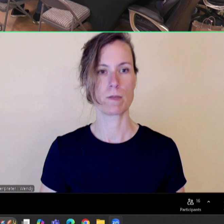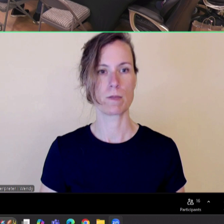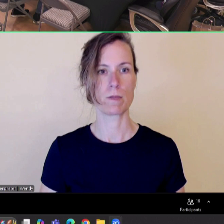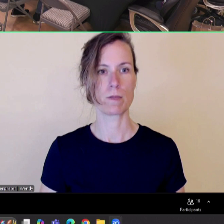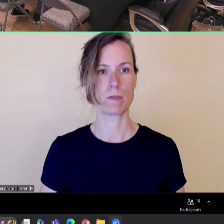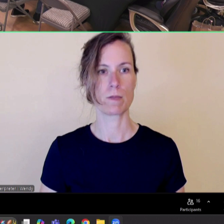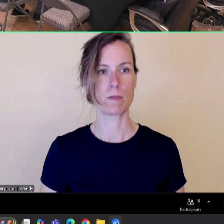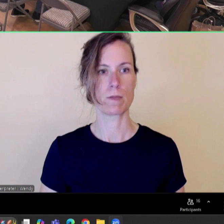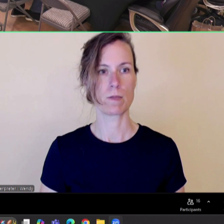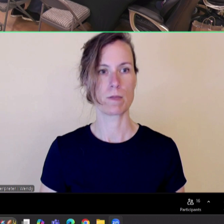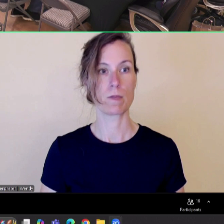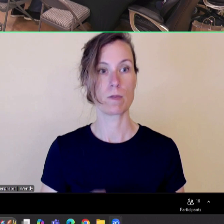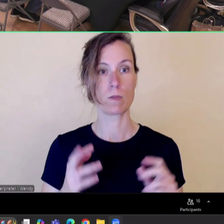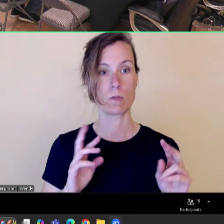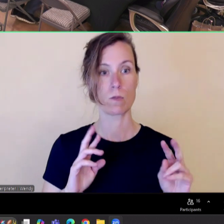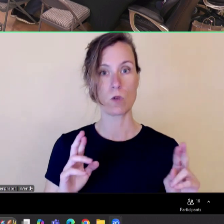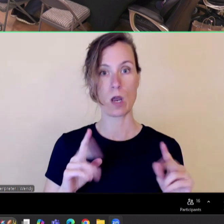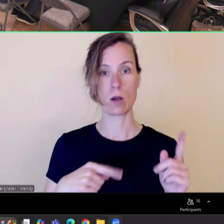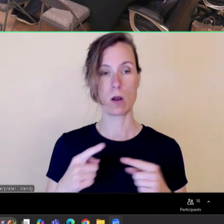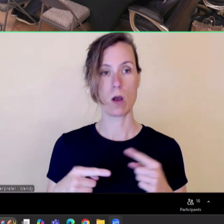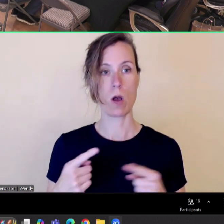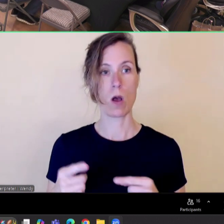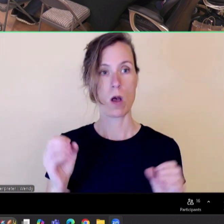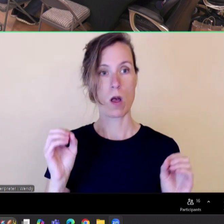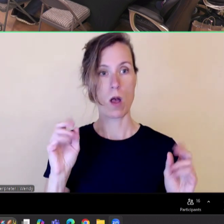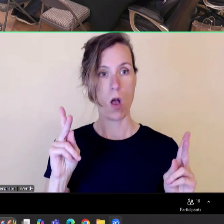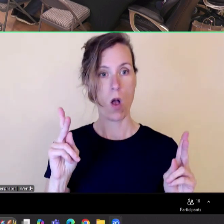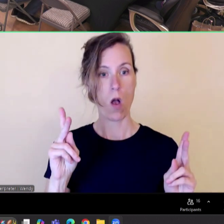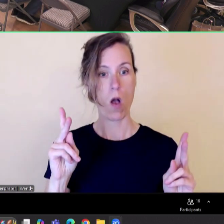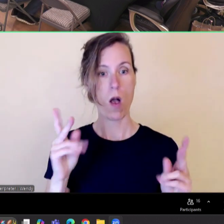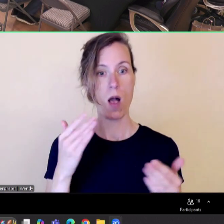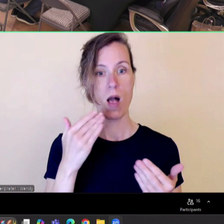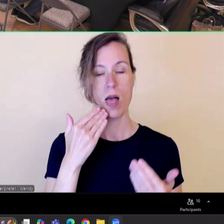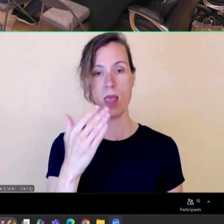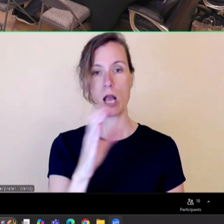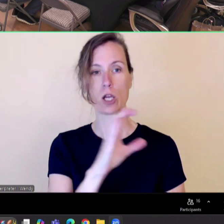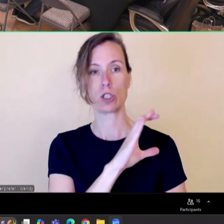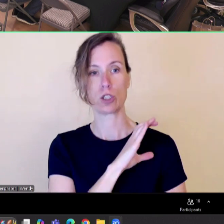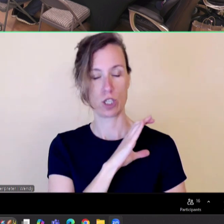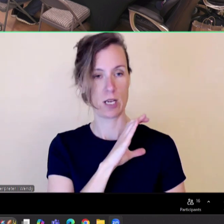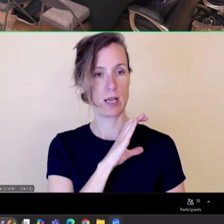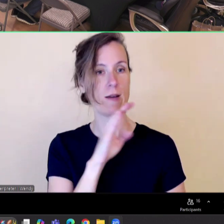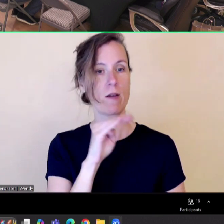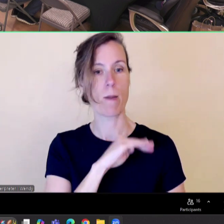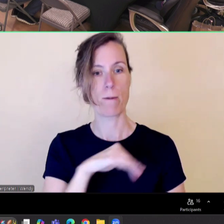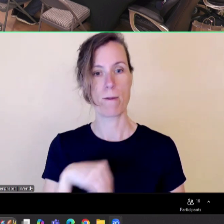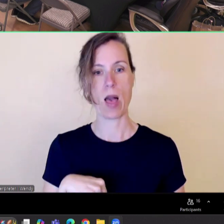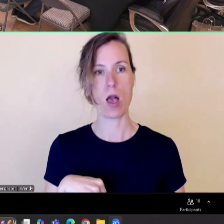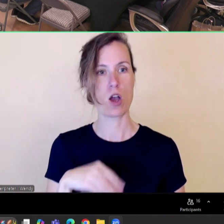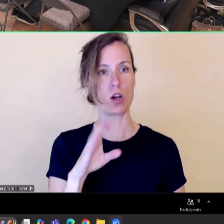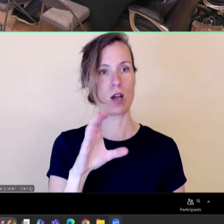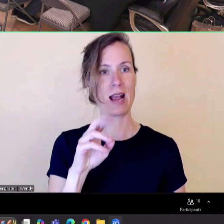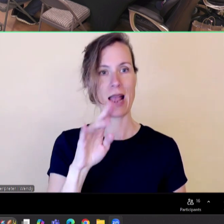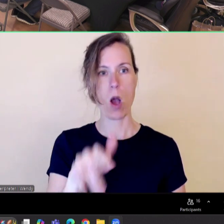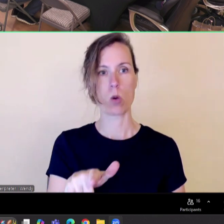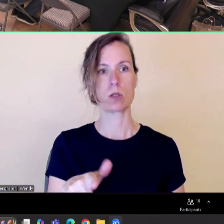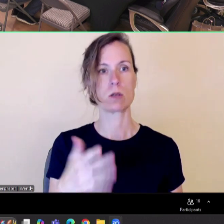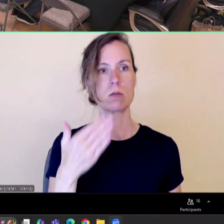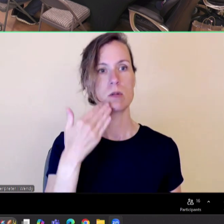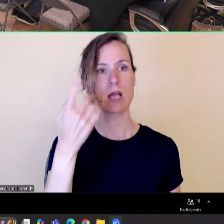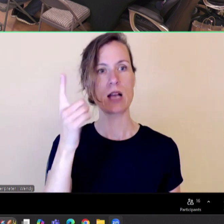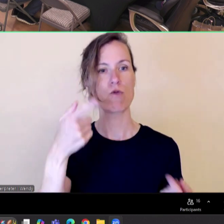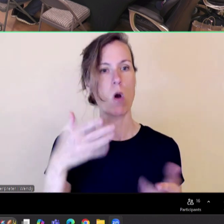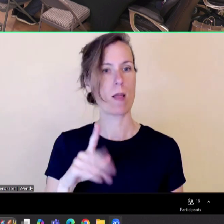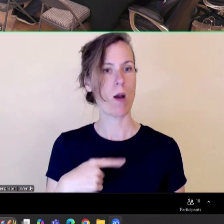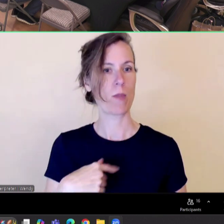Good to go. All right. So thank you, Chief, Mayor, council members. Thank you so much for allowing me to speak for a couple minutes. I think